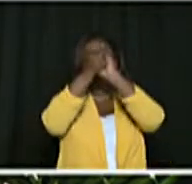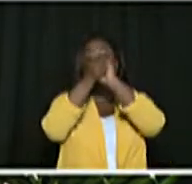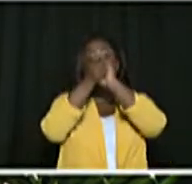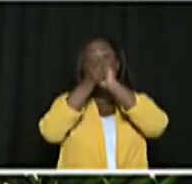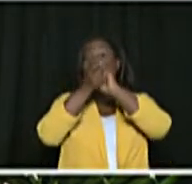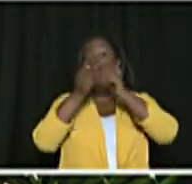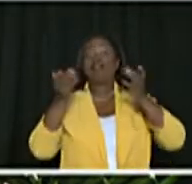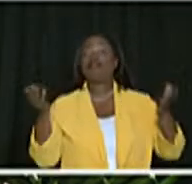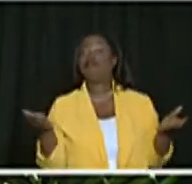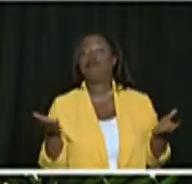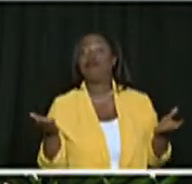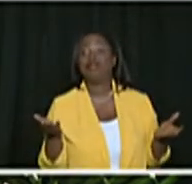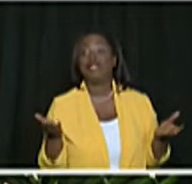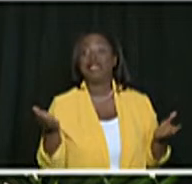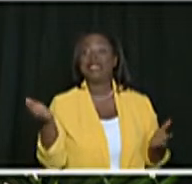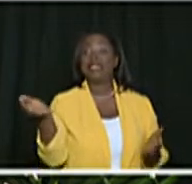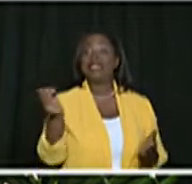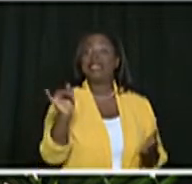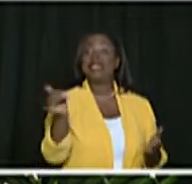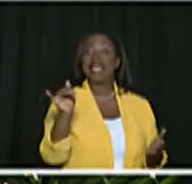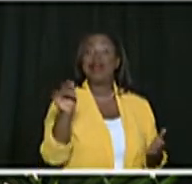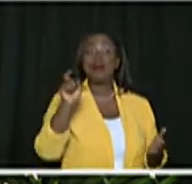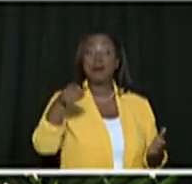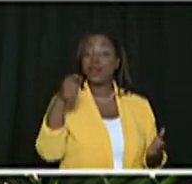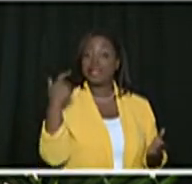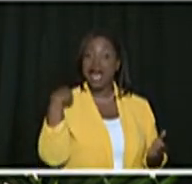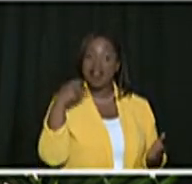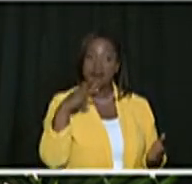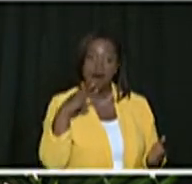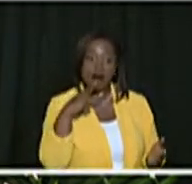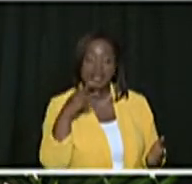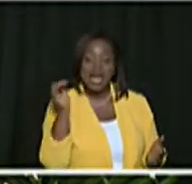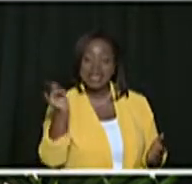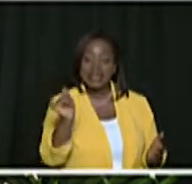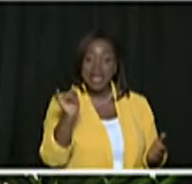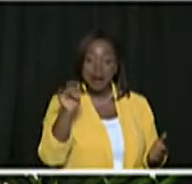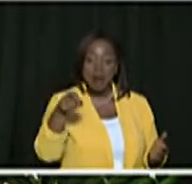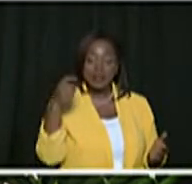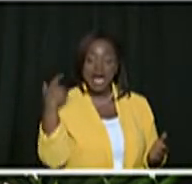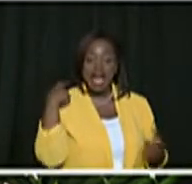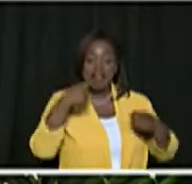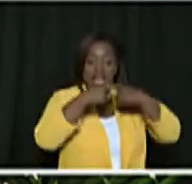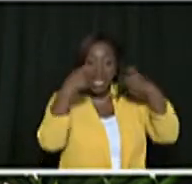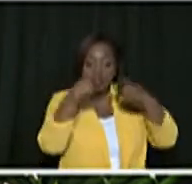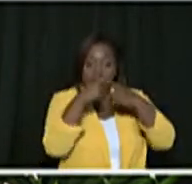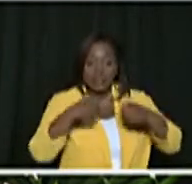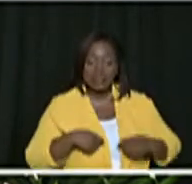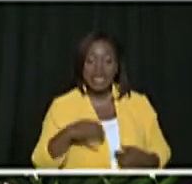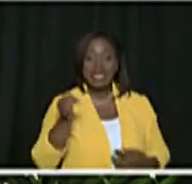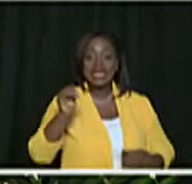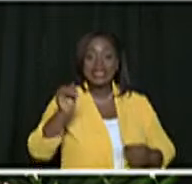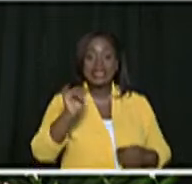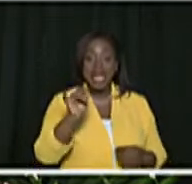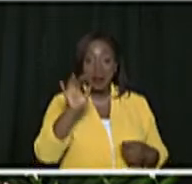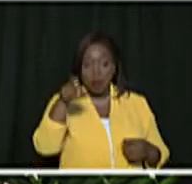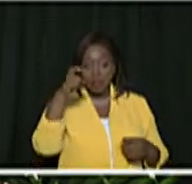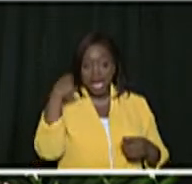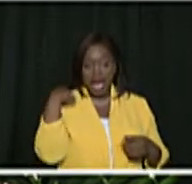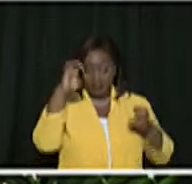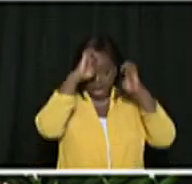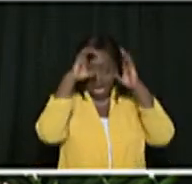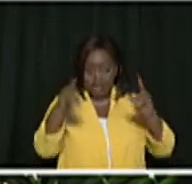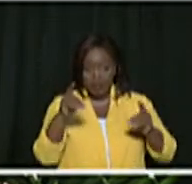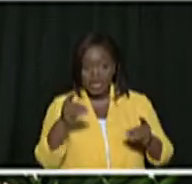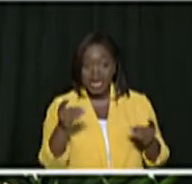same way that water or light is, electricity is a right. Education is a right. We cannot imagine an education in